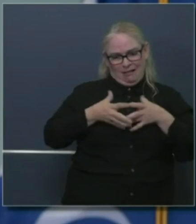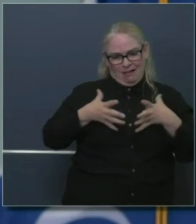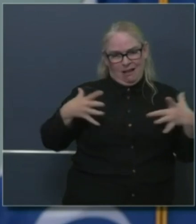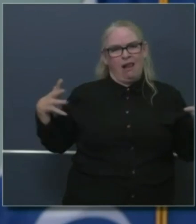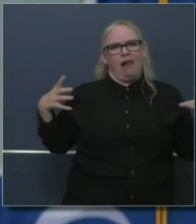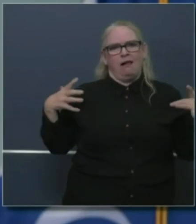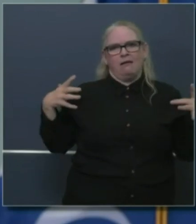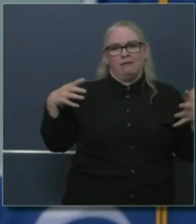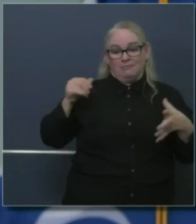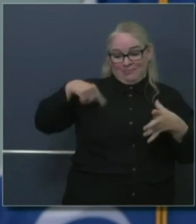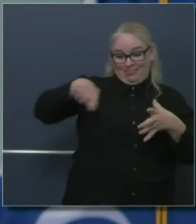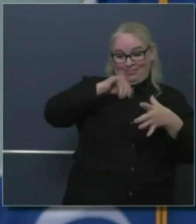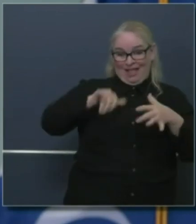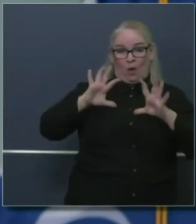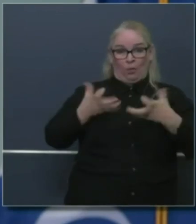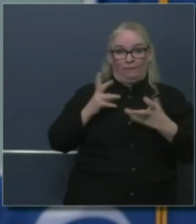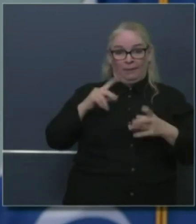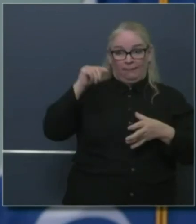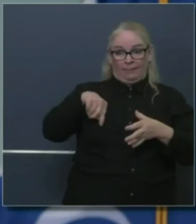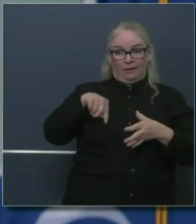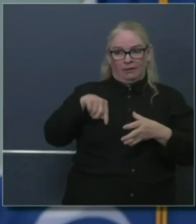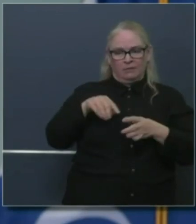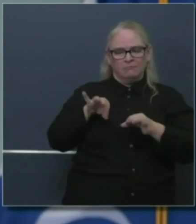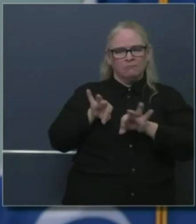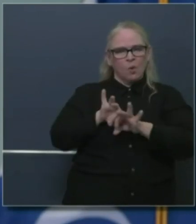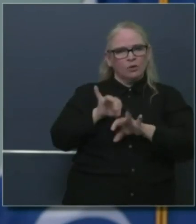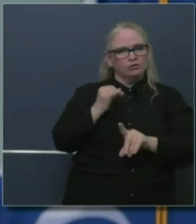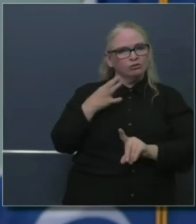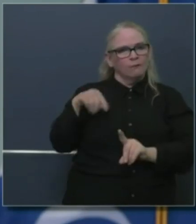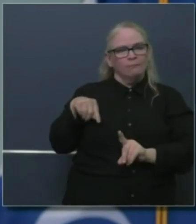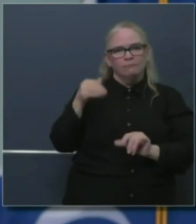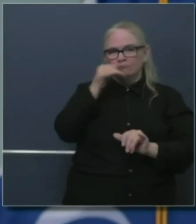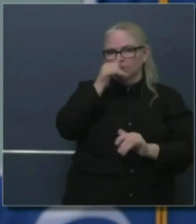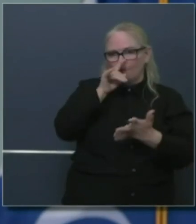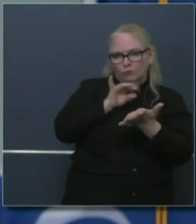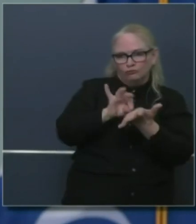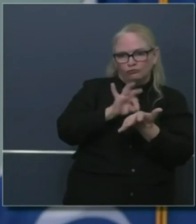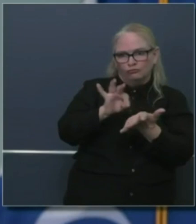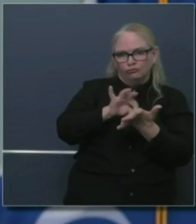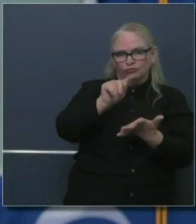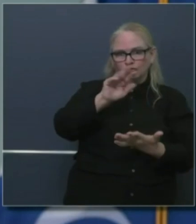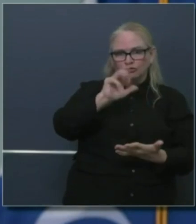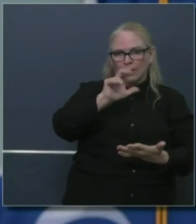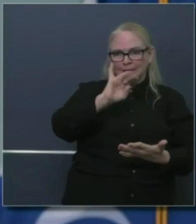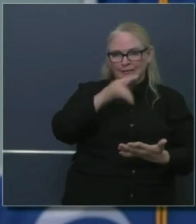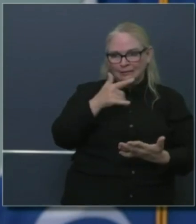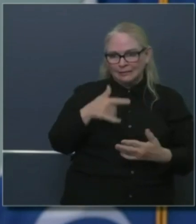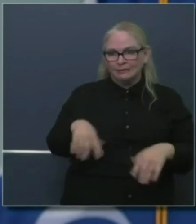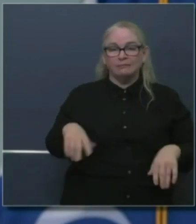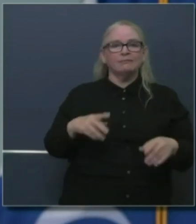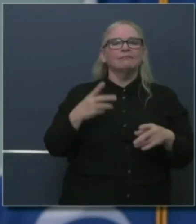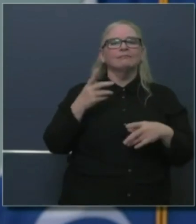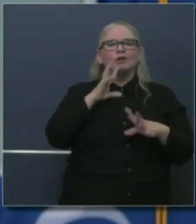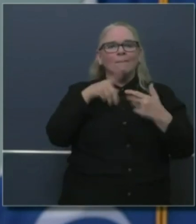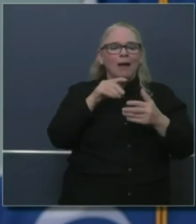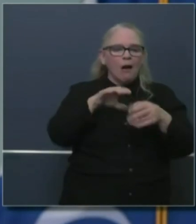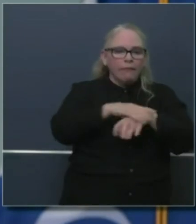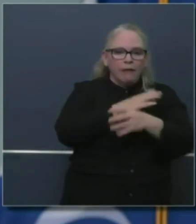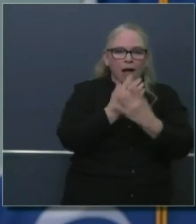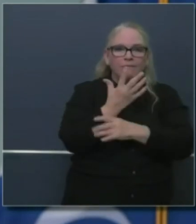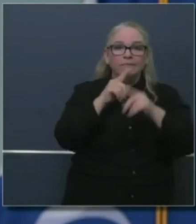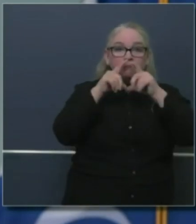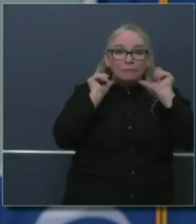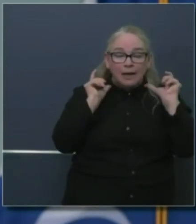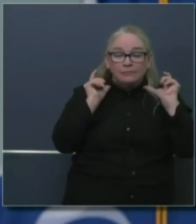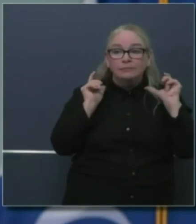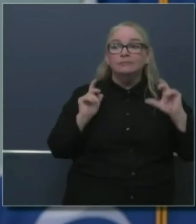I said yesterday, the critical nature of PPE, the critical nature of getting masks, not just for those that are in